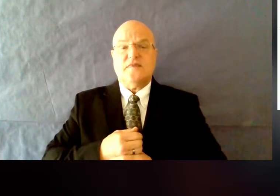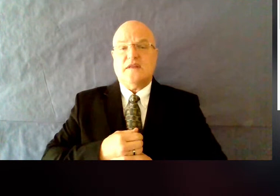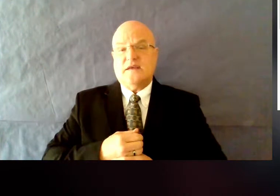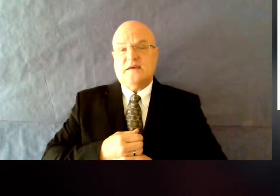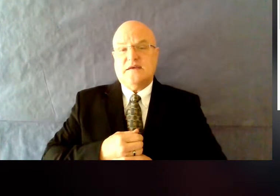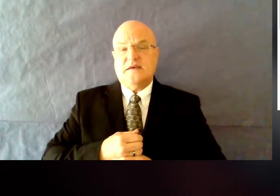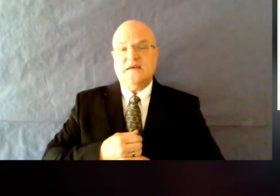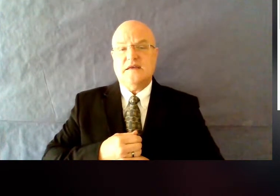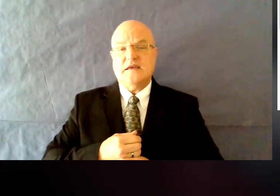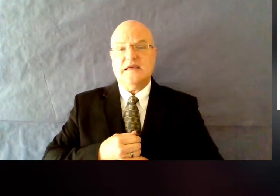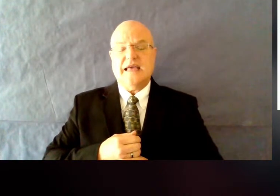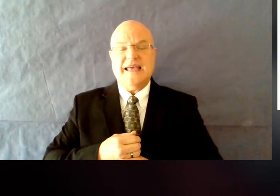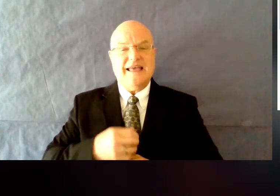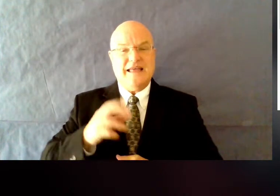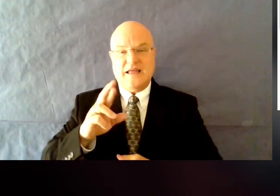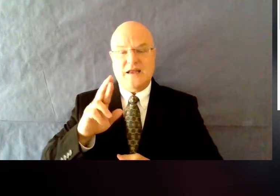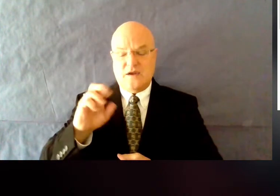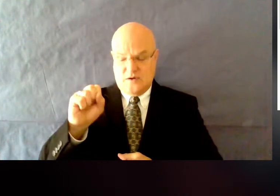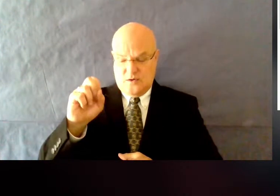risky.